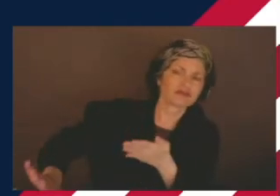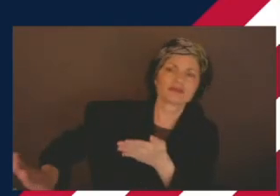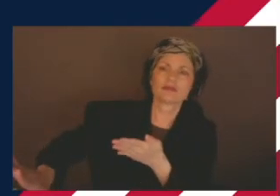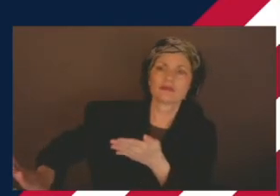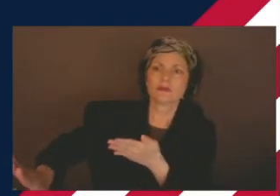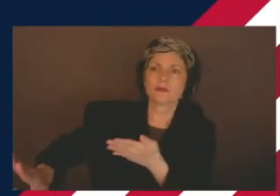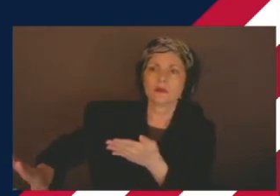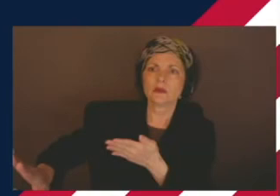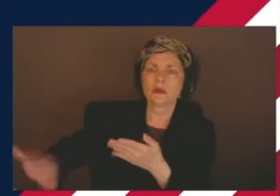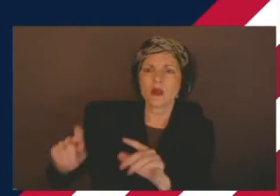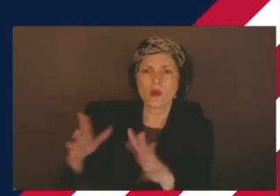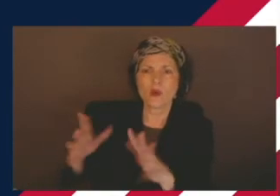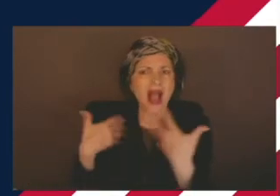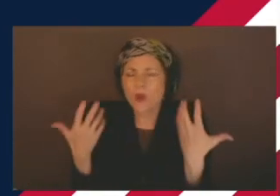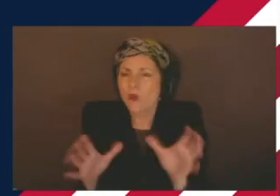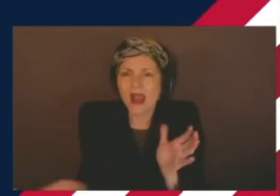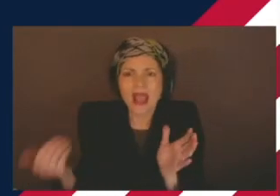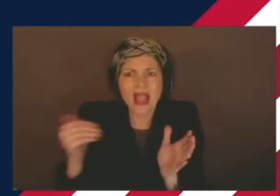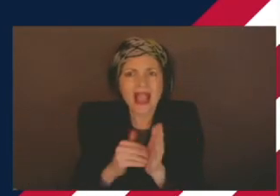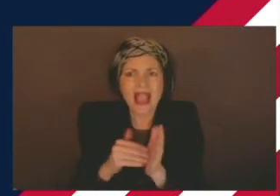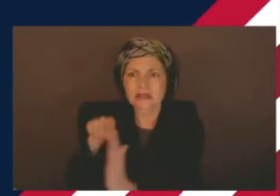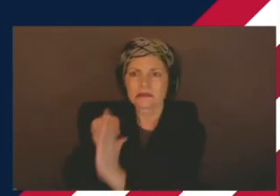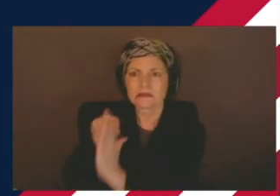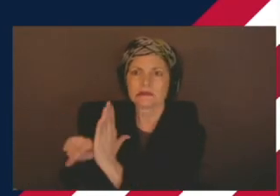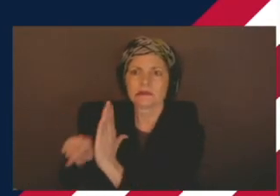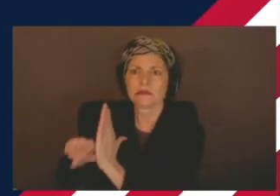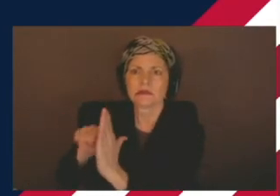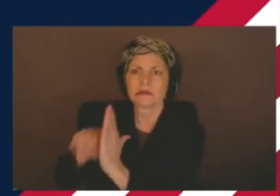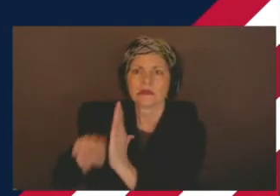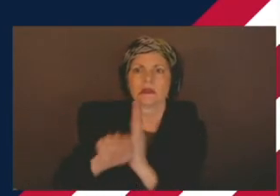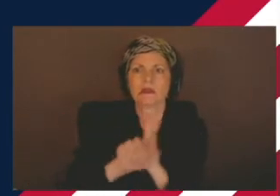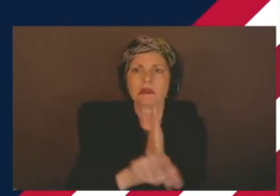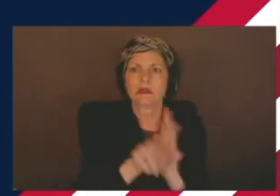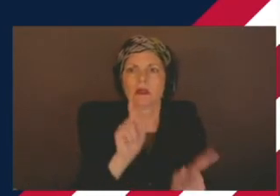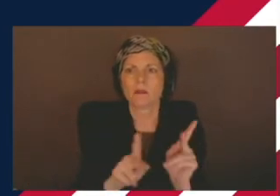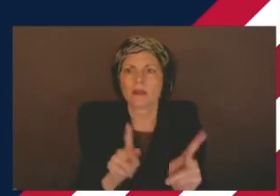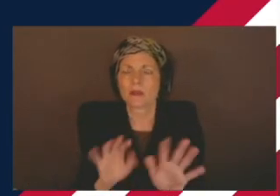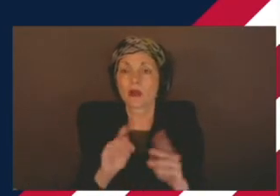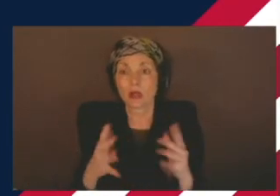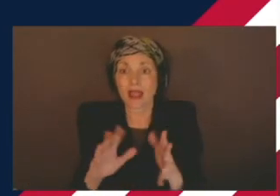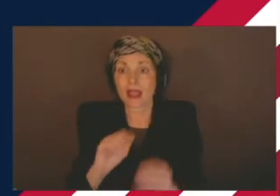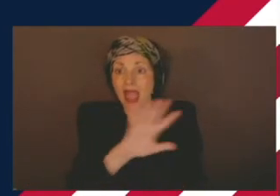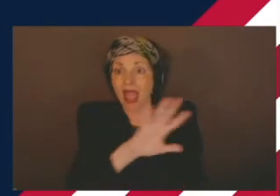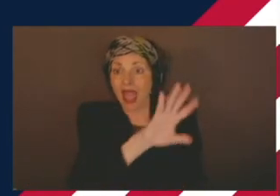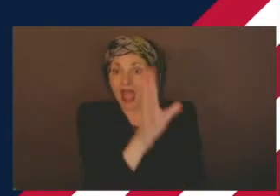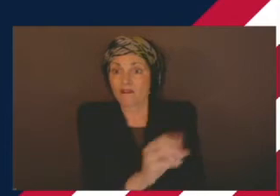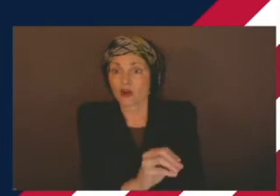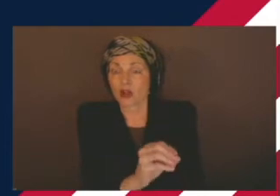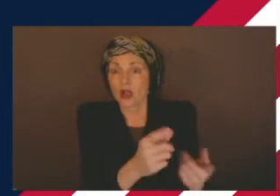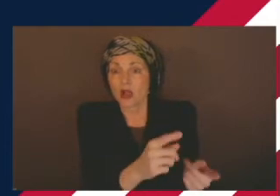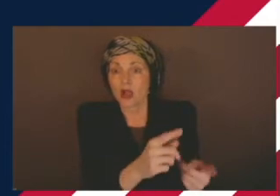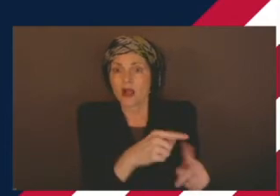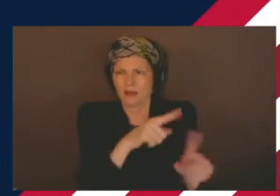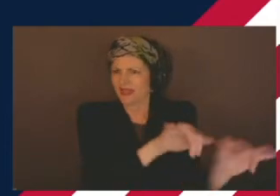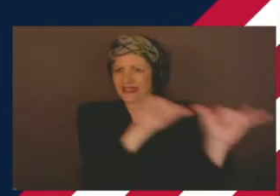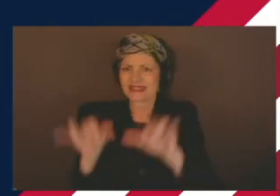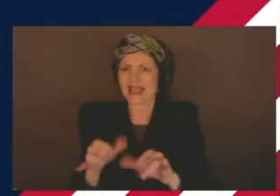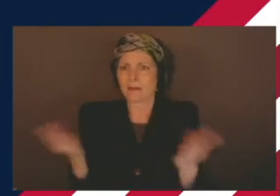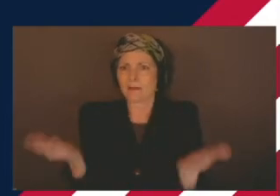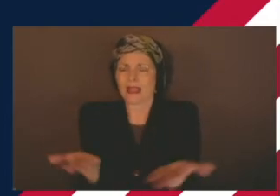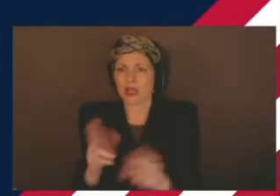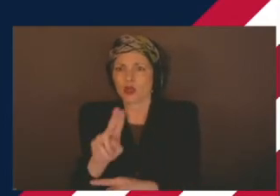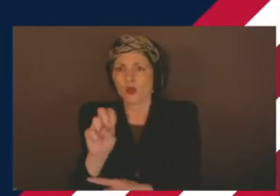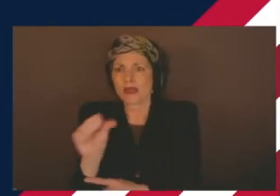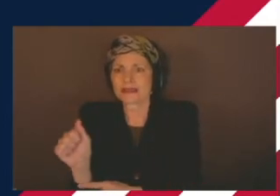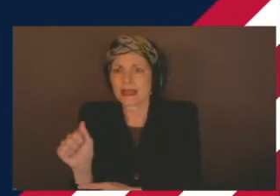genocide began before people were brought from Africa, the genocide that happened here, and how that impacts what happened